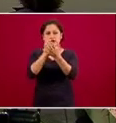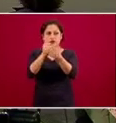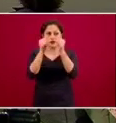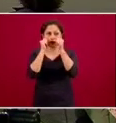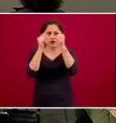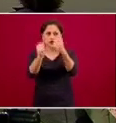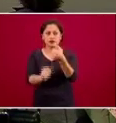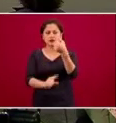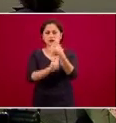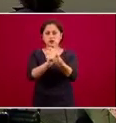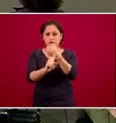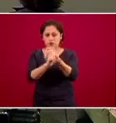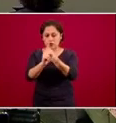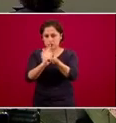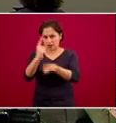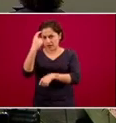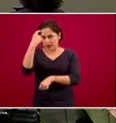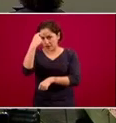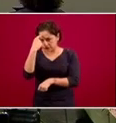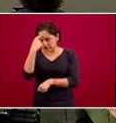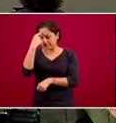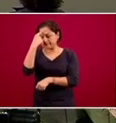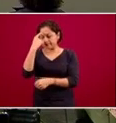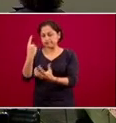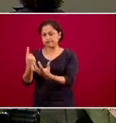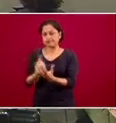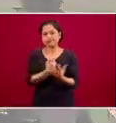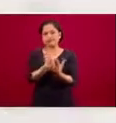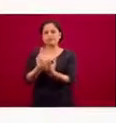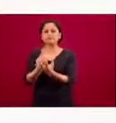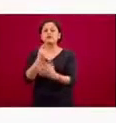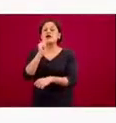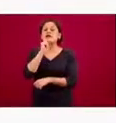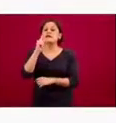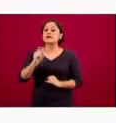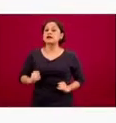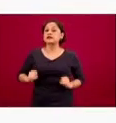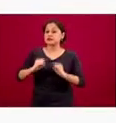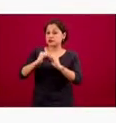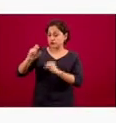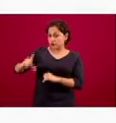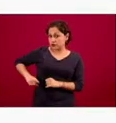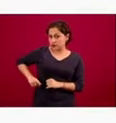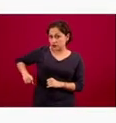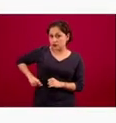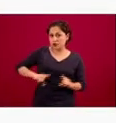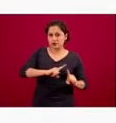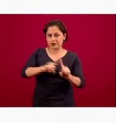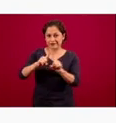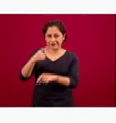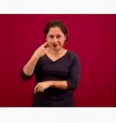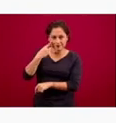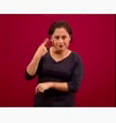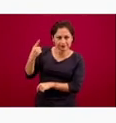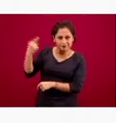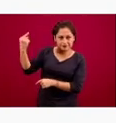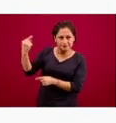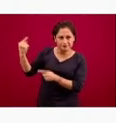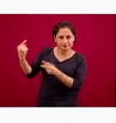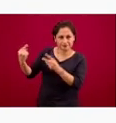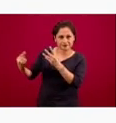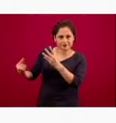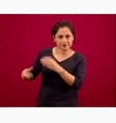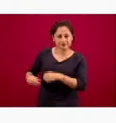the collaboration of all mental health related institutions, but also thanks to